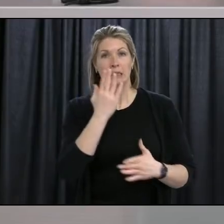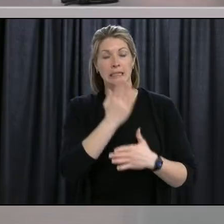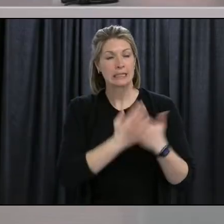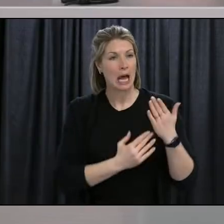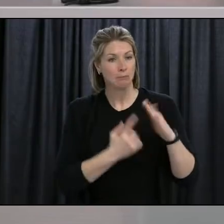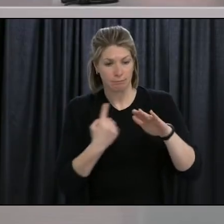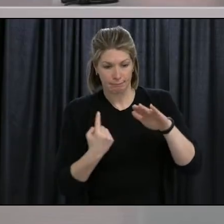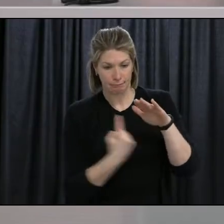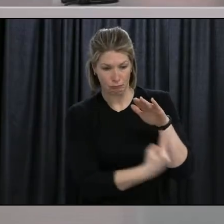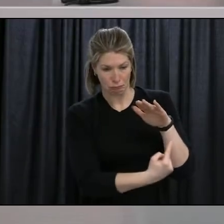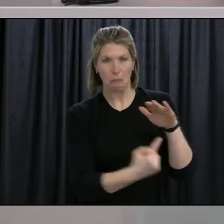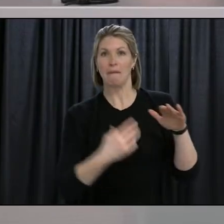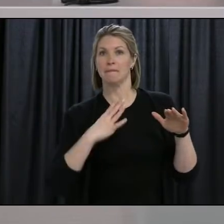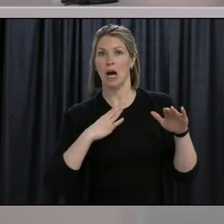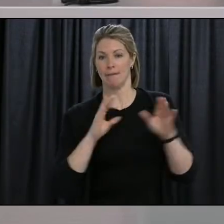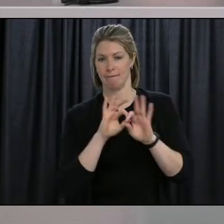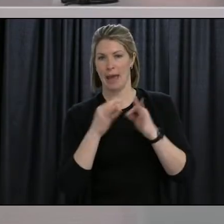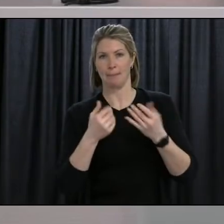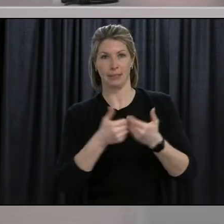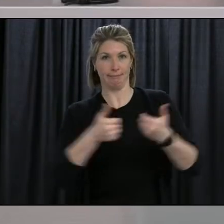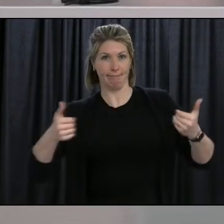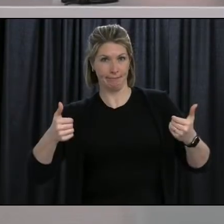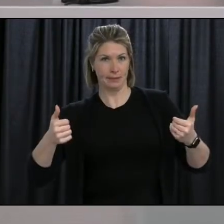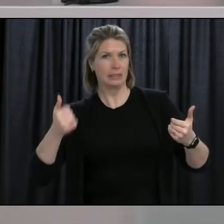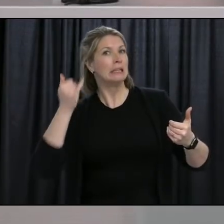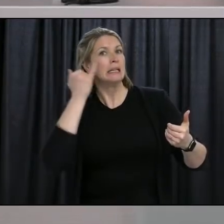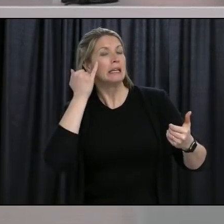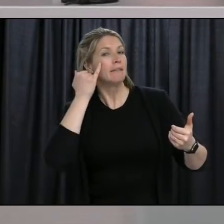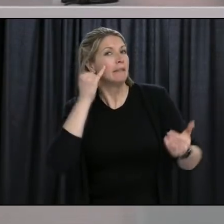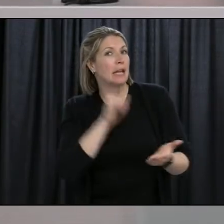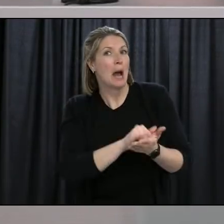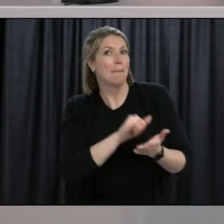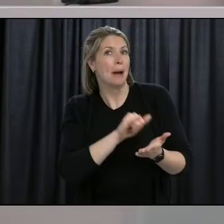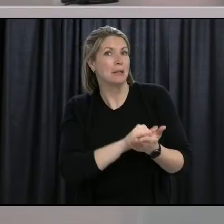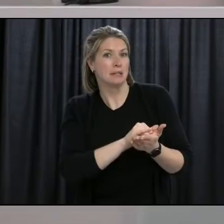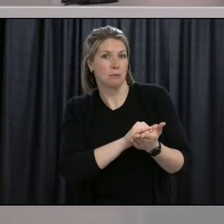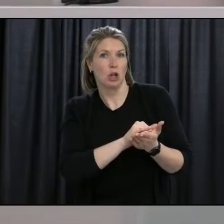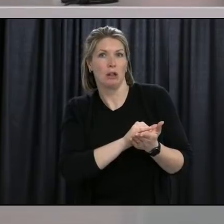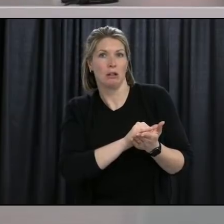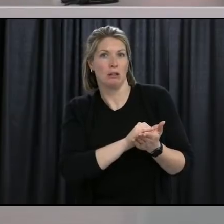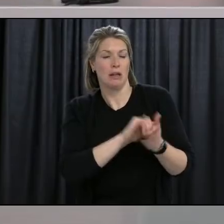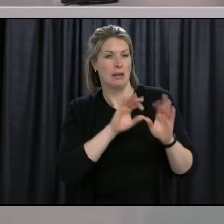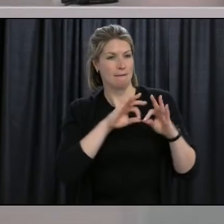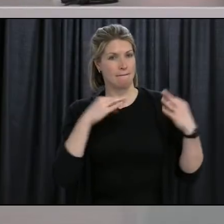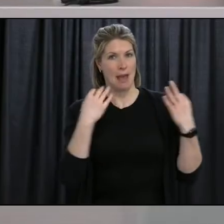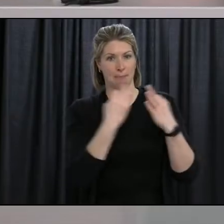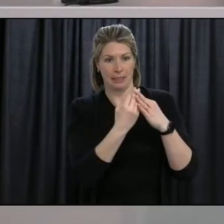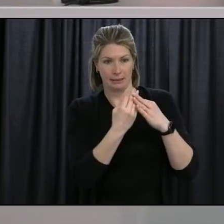what I understand. So does that mean if they can't, that their children can't go to school?